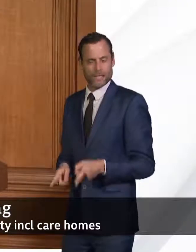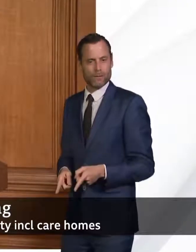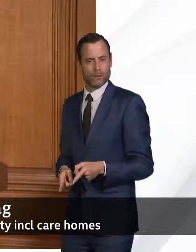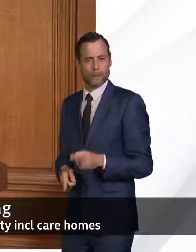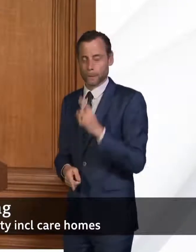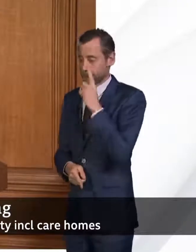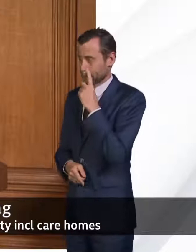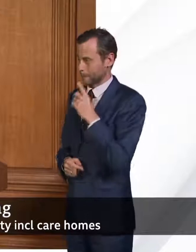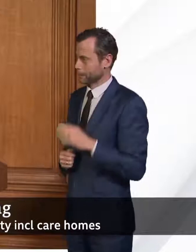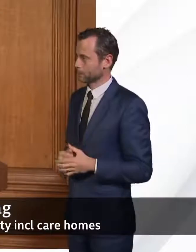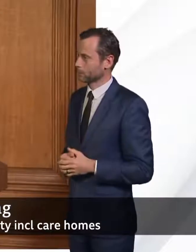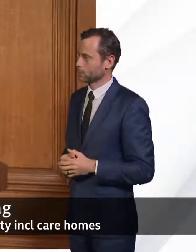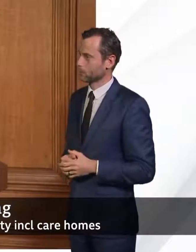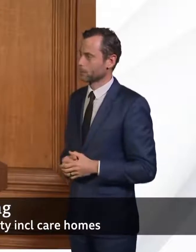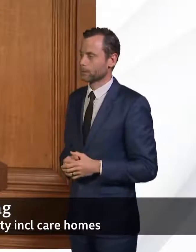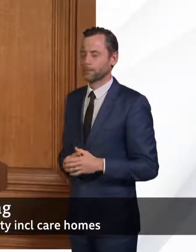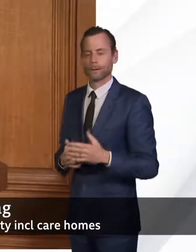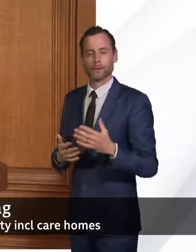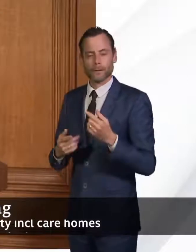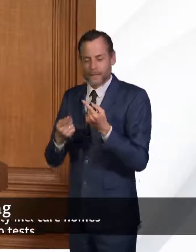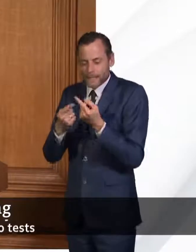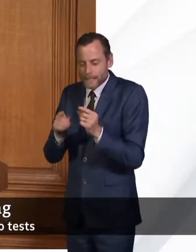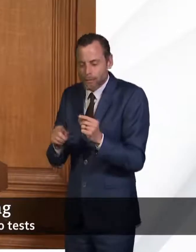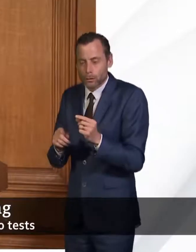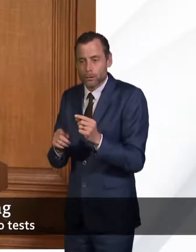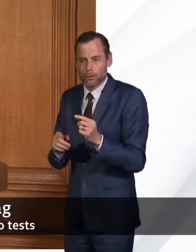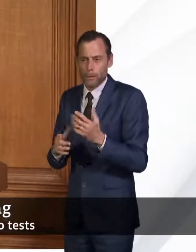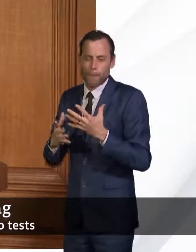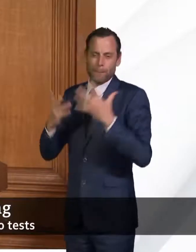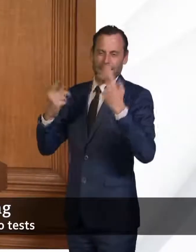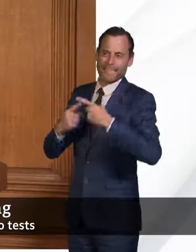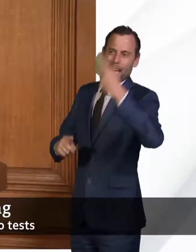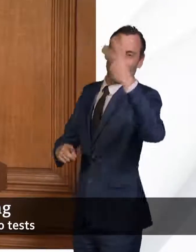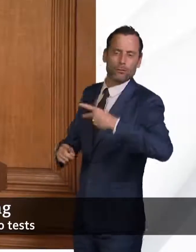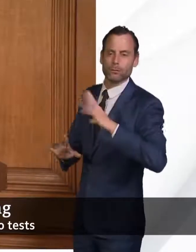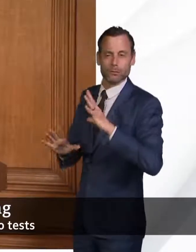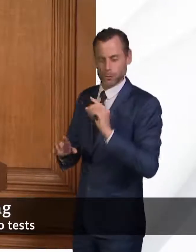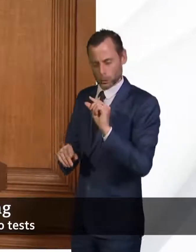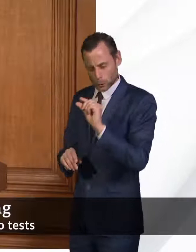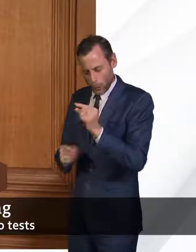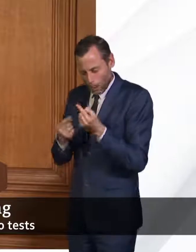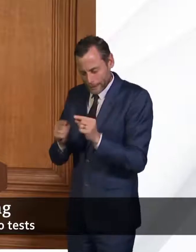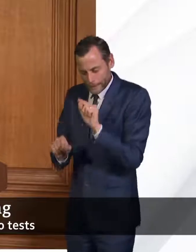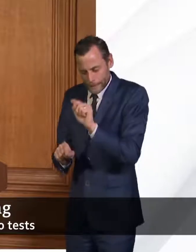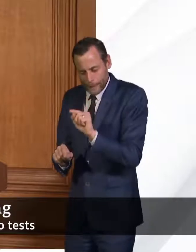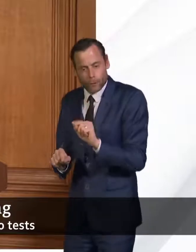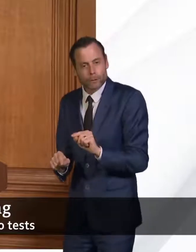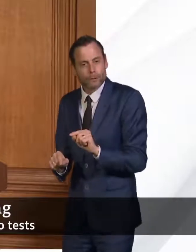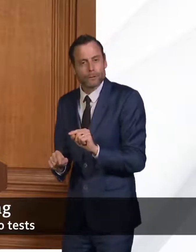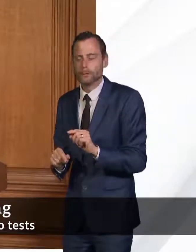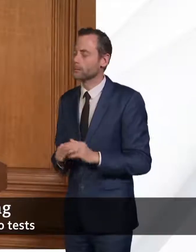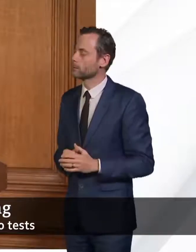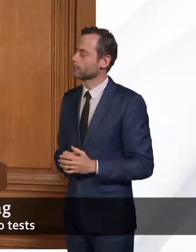actually. It's not a huge, great big difference between the regions. You are right that there